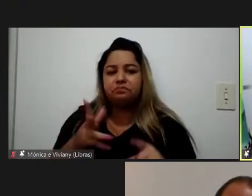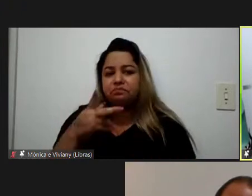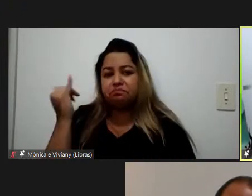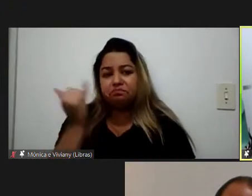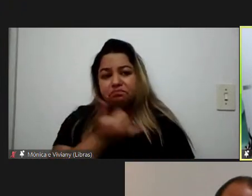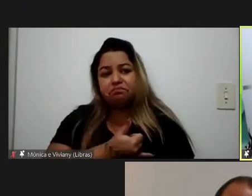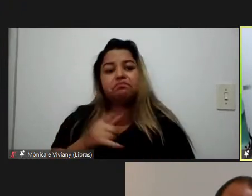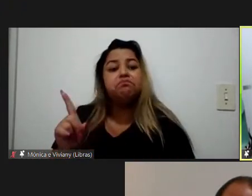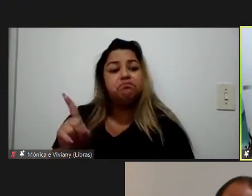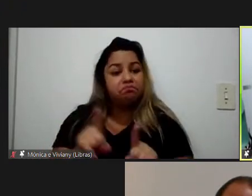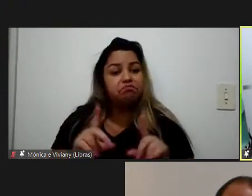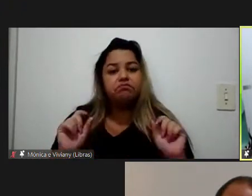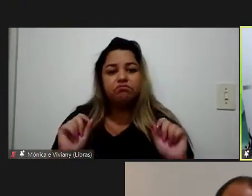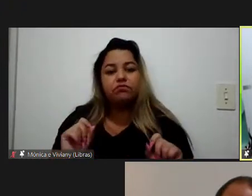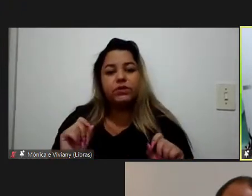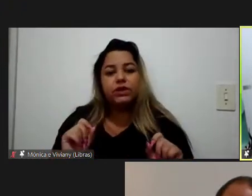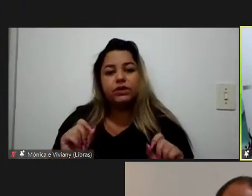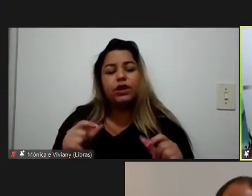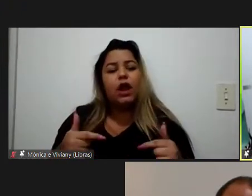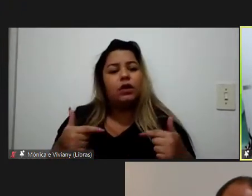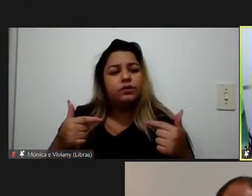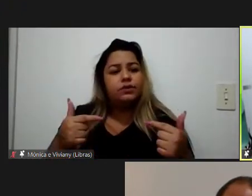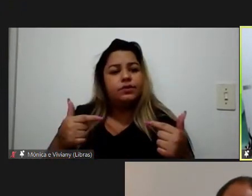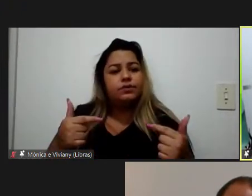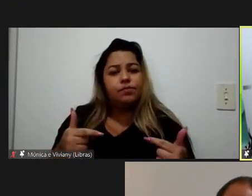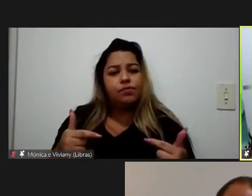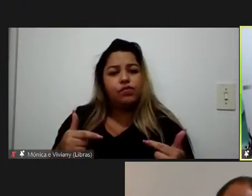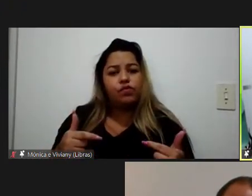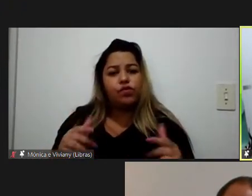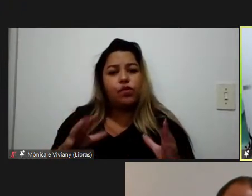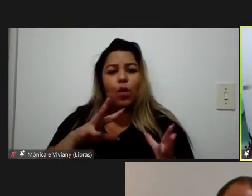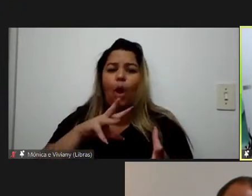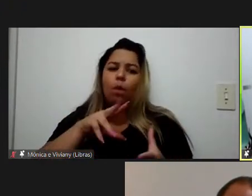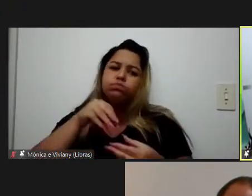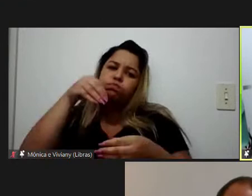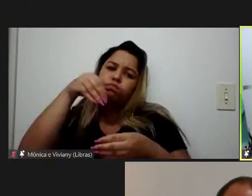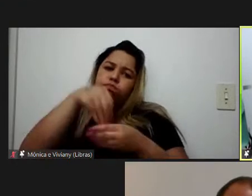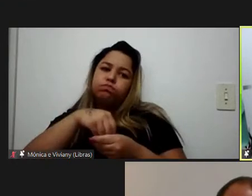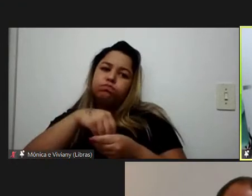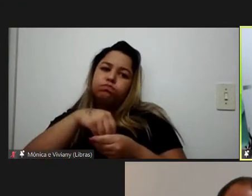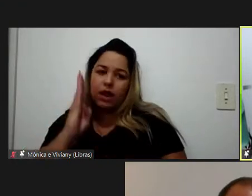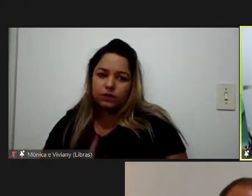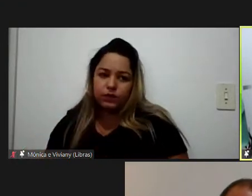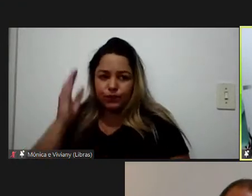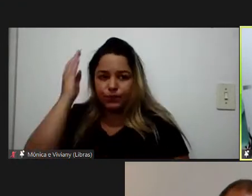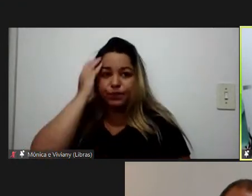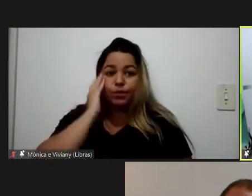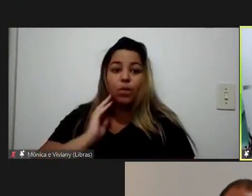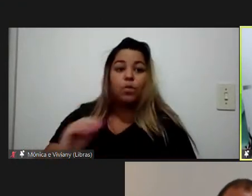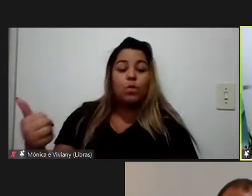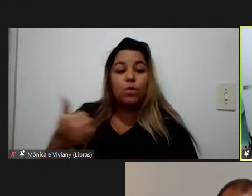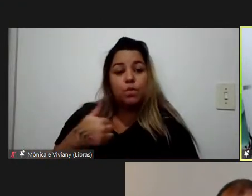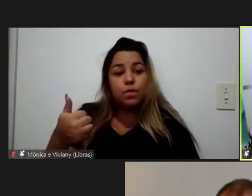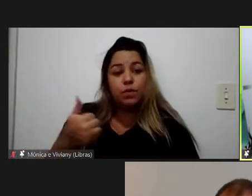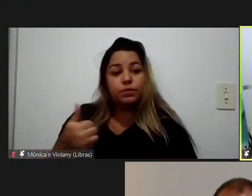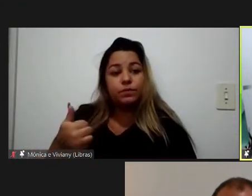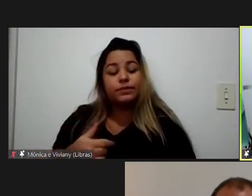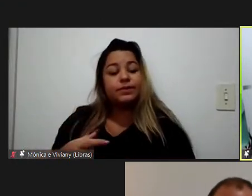beside what was said, we have global challenges inside